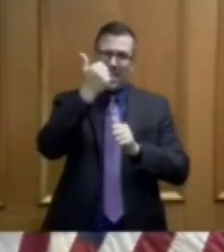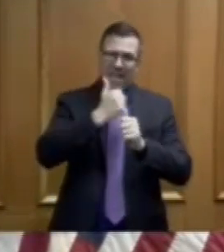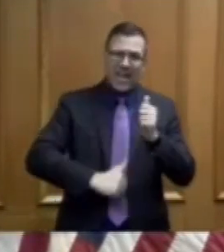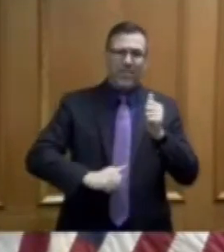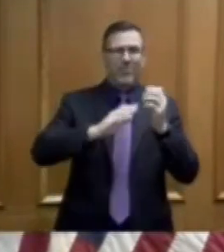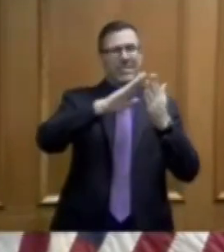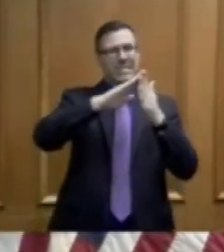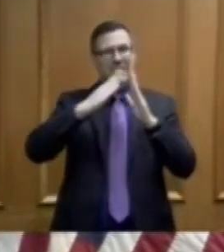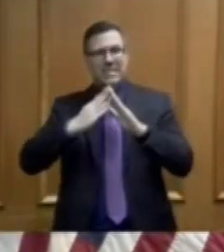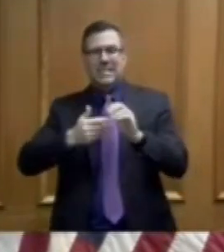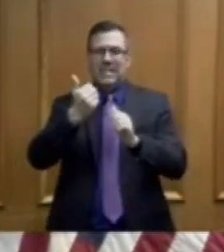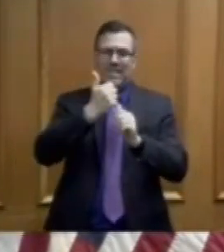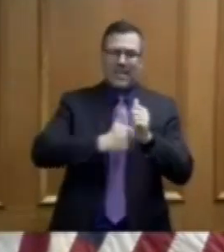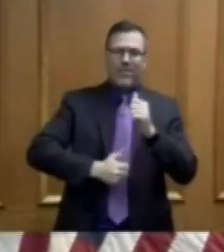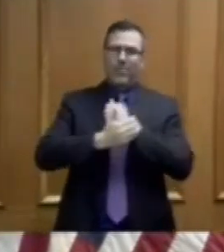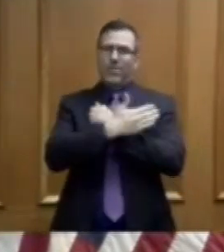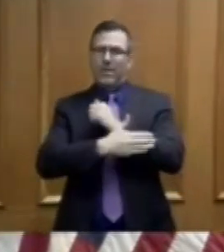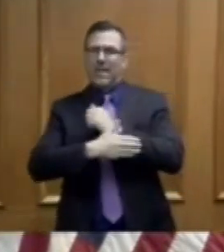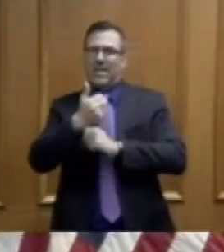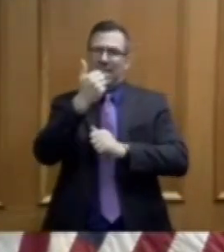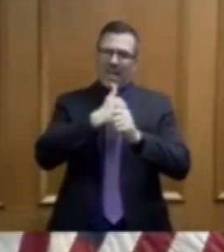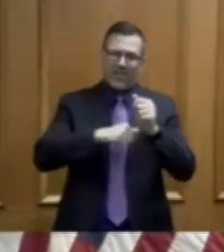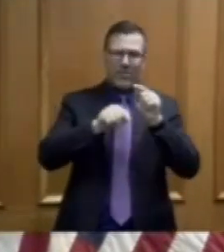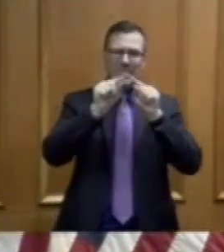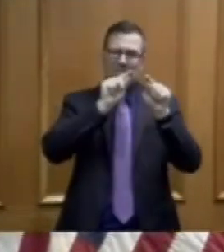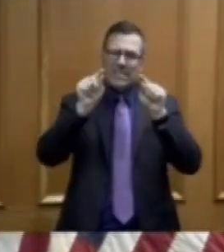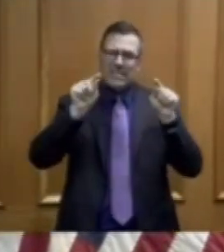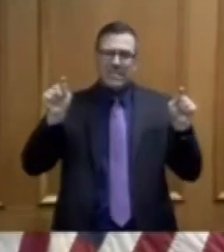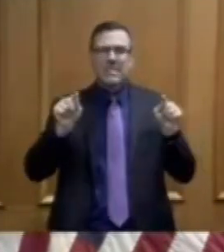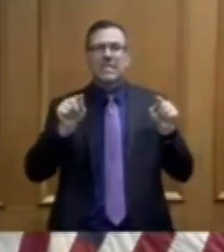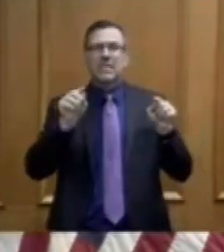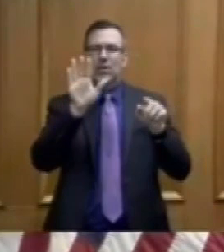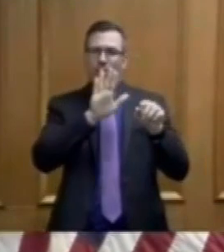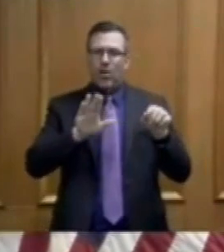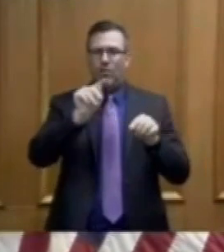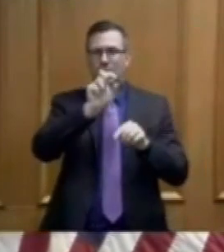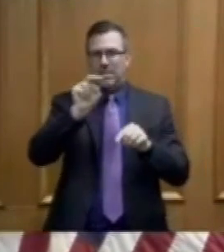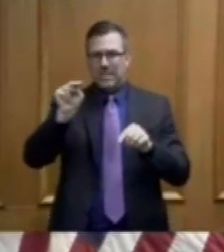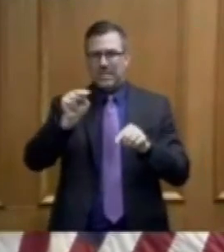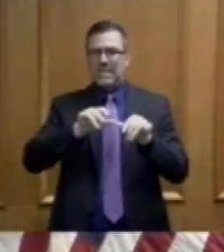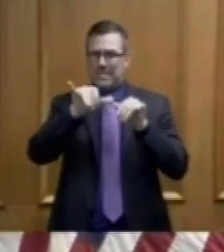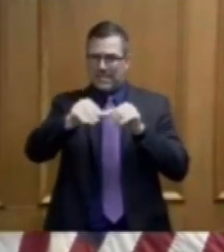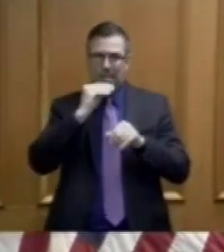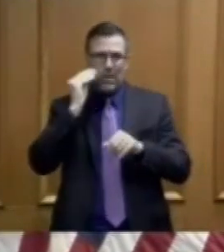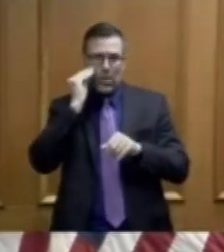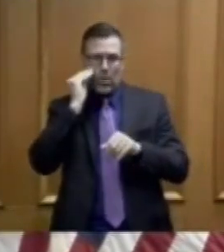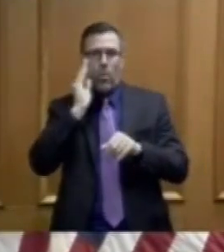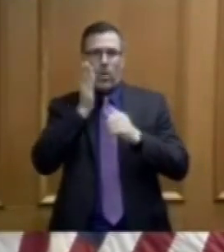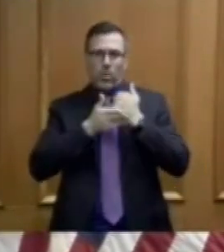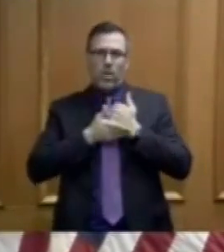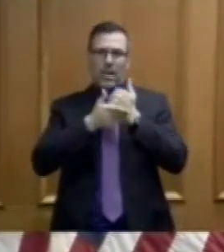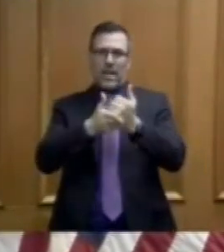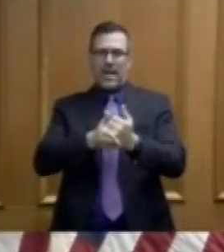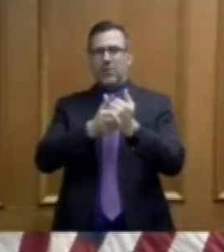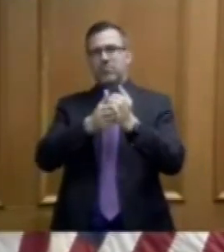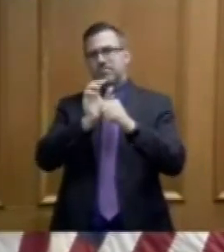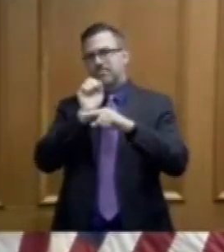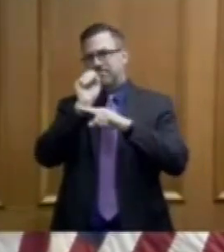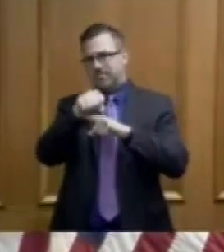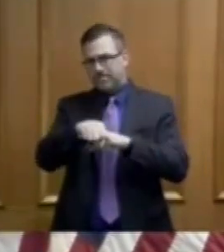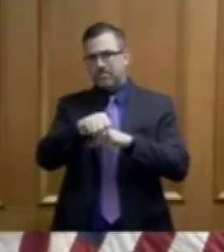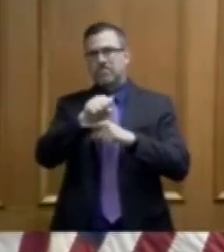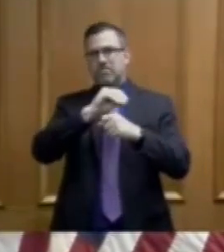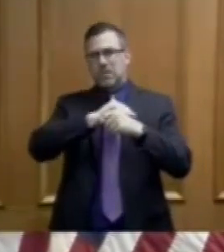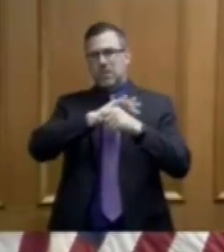community in Tennessee, and together we can fight this COVID-19 pandemic that is making its